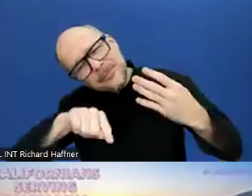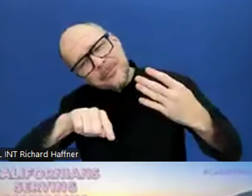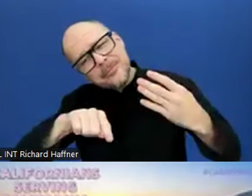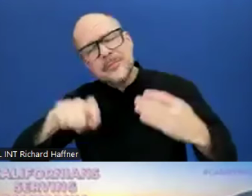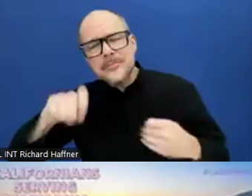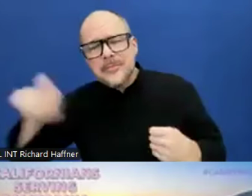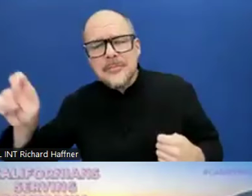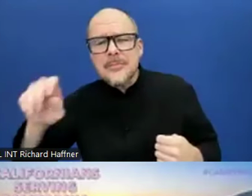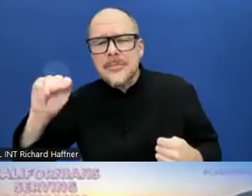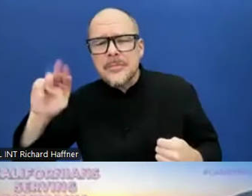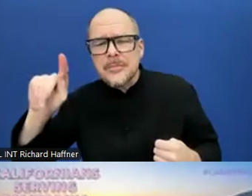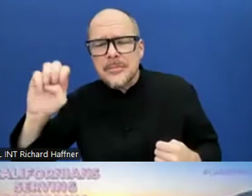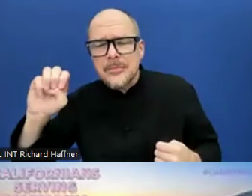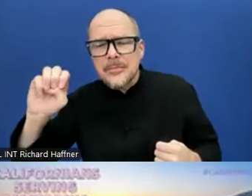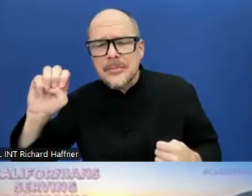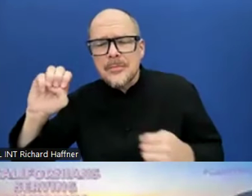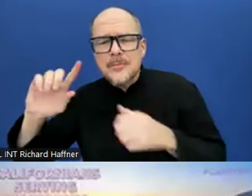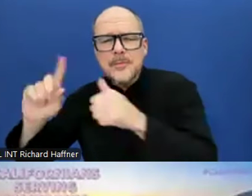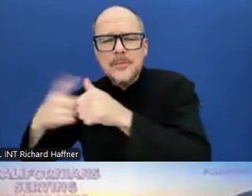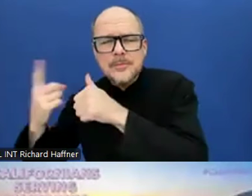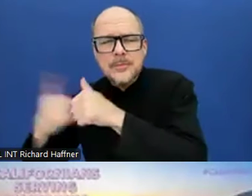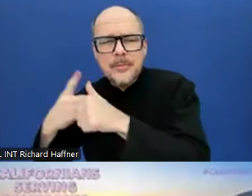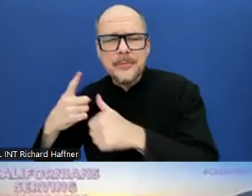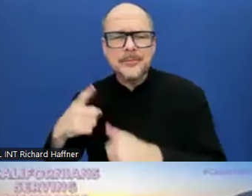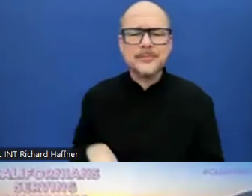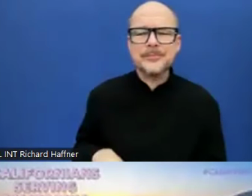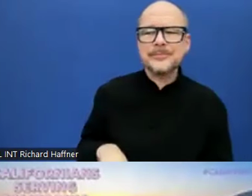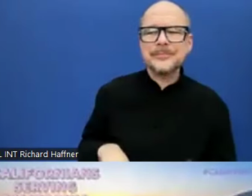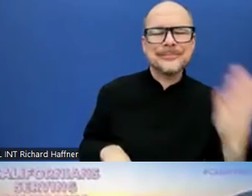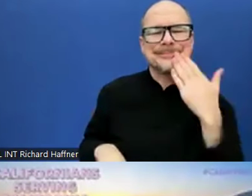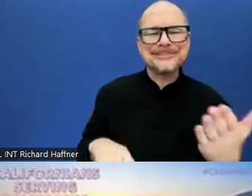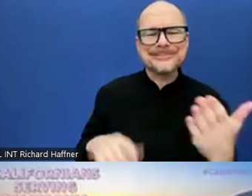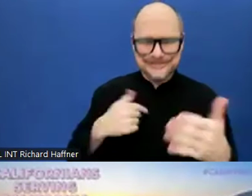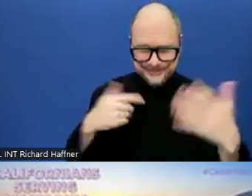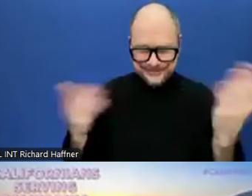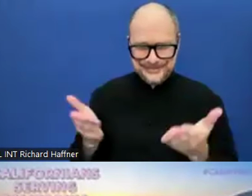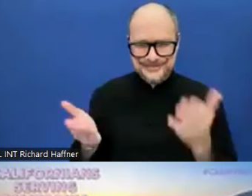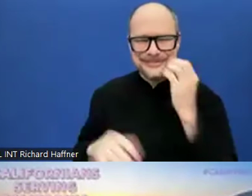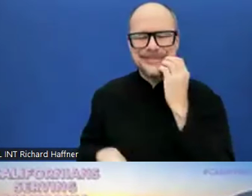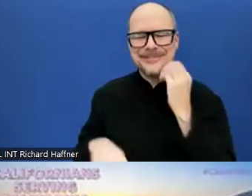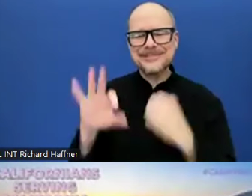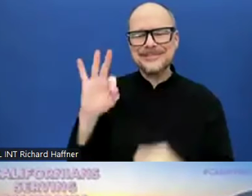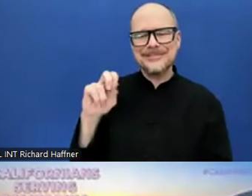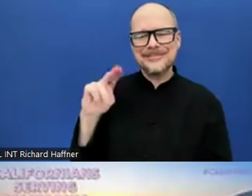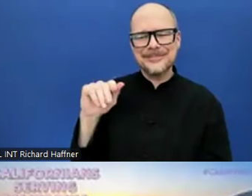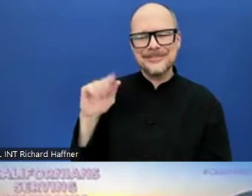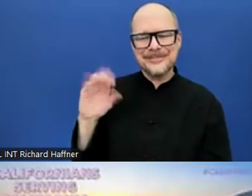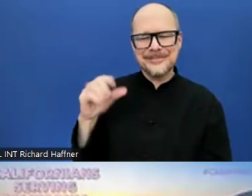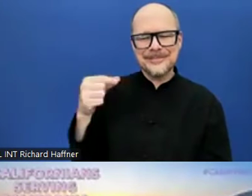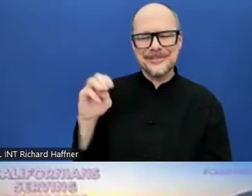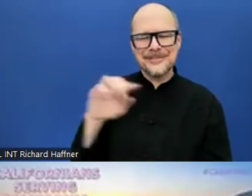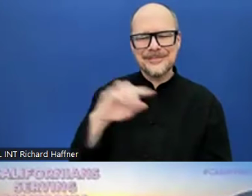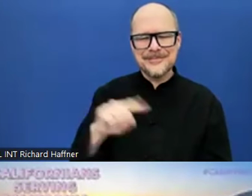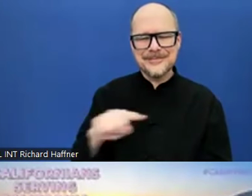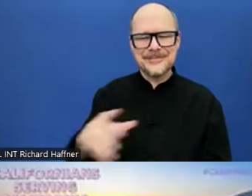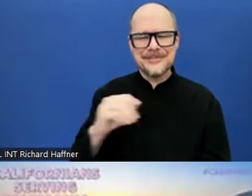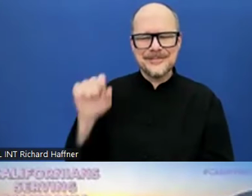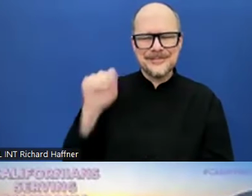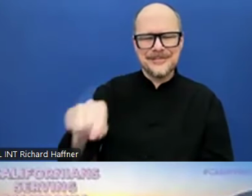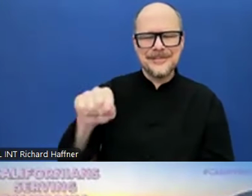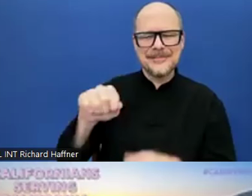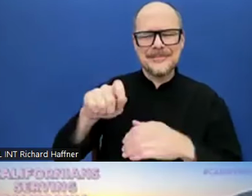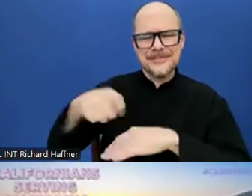maybe you can let us know that you're here. Thank you, Karen. Confirming Fernando Gomez in attendance and have selected English as the primary